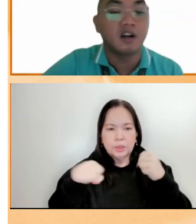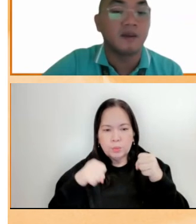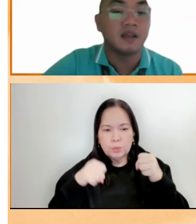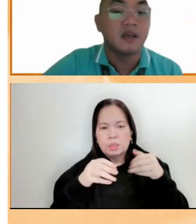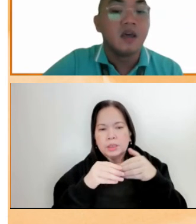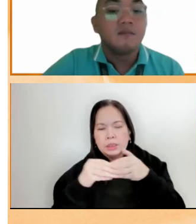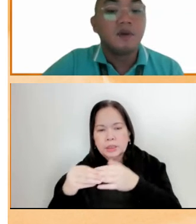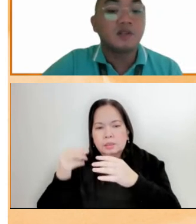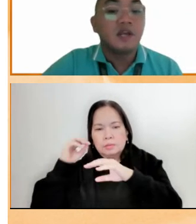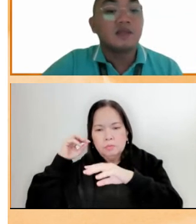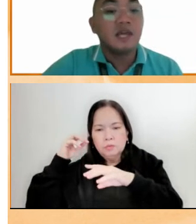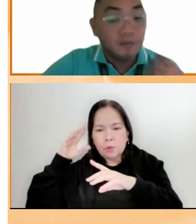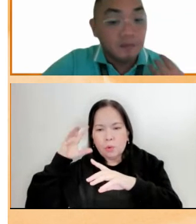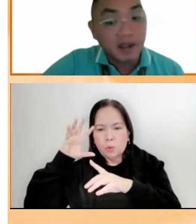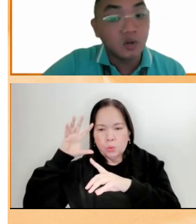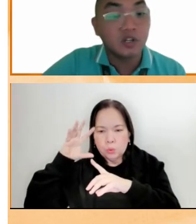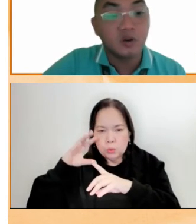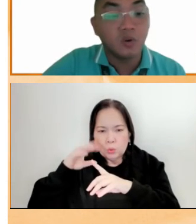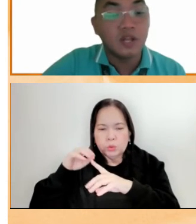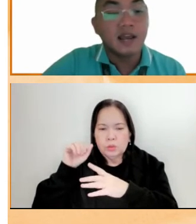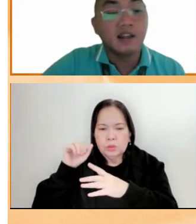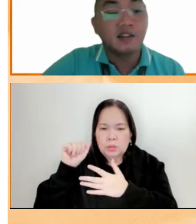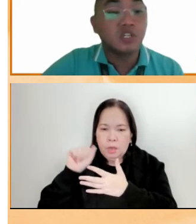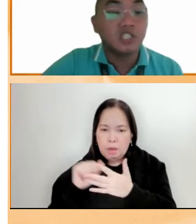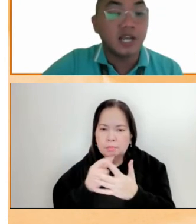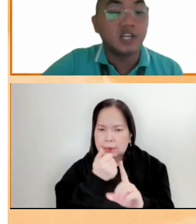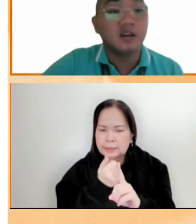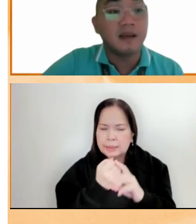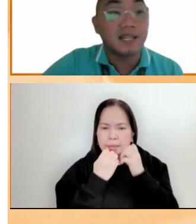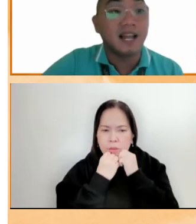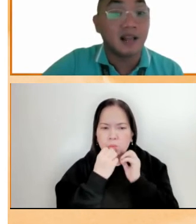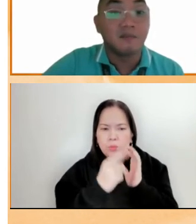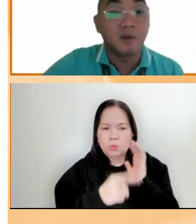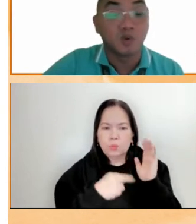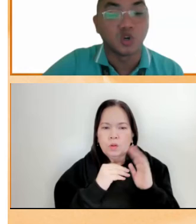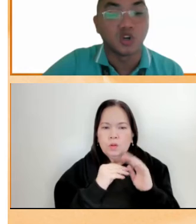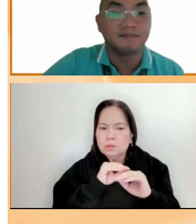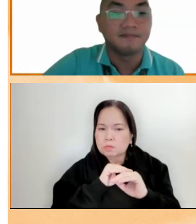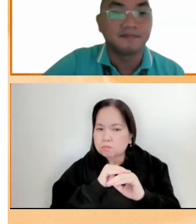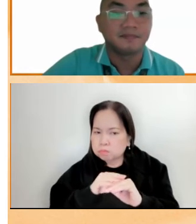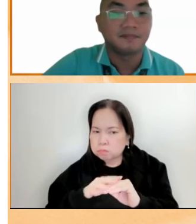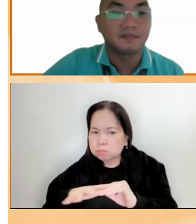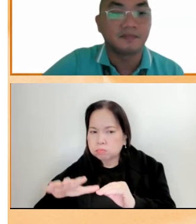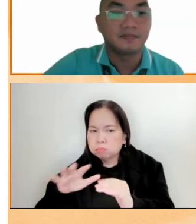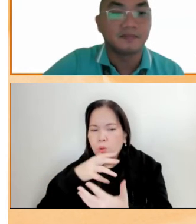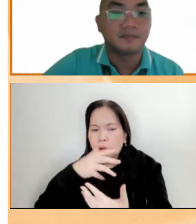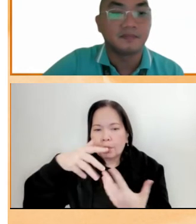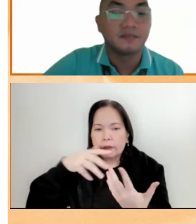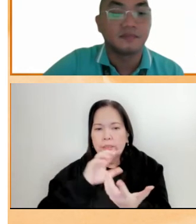and art play, because they will play a crucial role in the social change and mental health promotion.